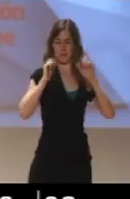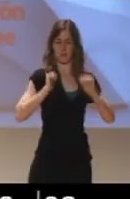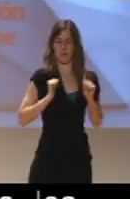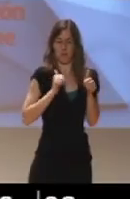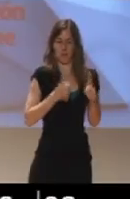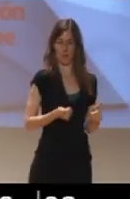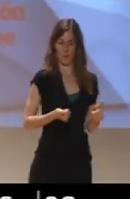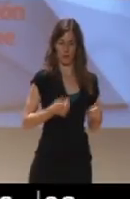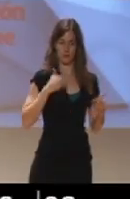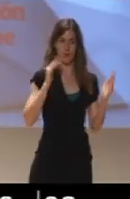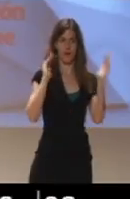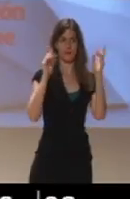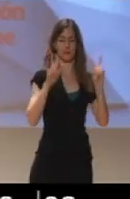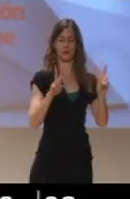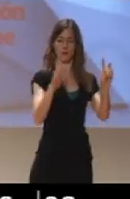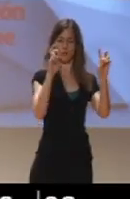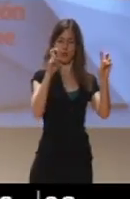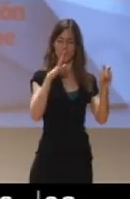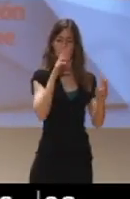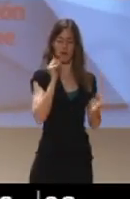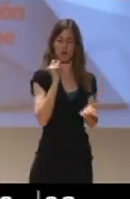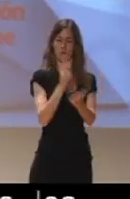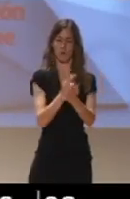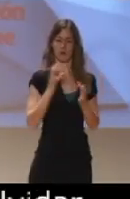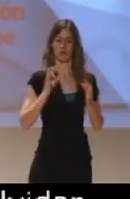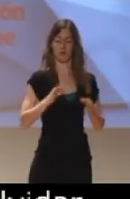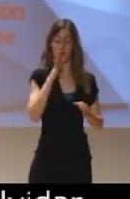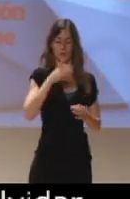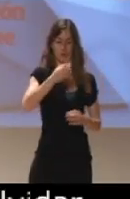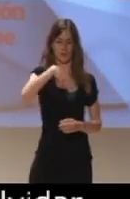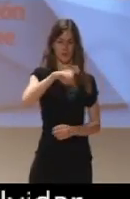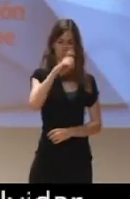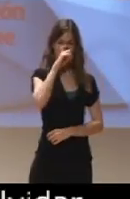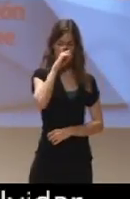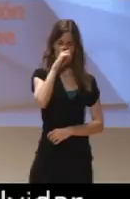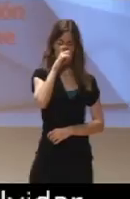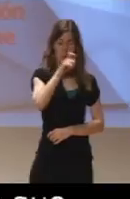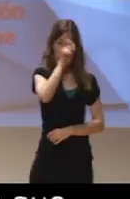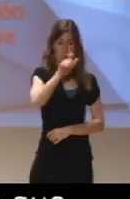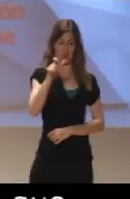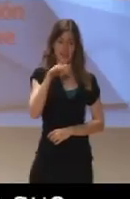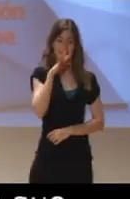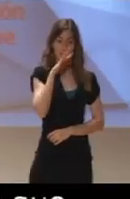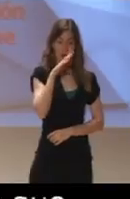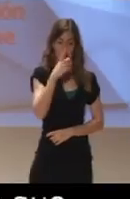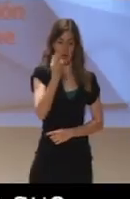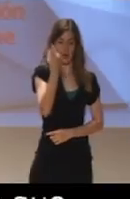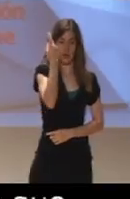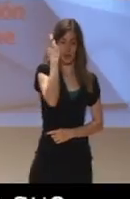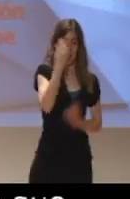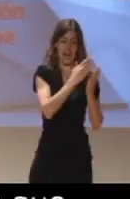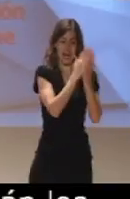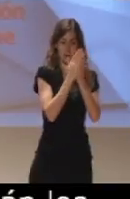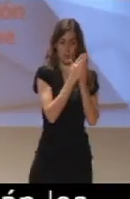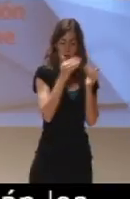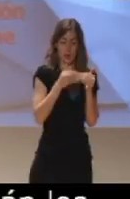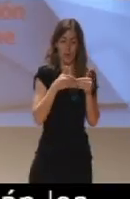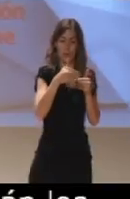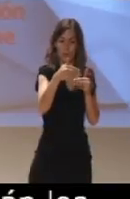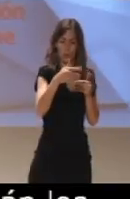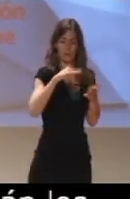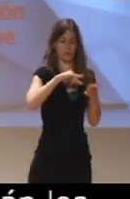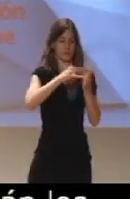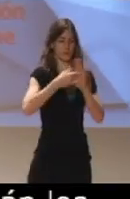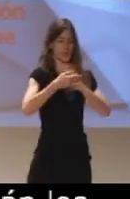age with new degrees and new master's studies. And let's not forget that our